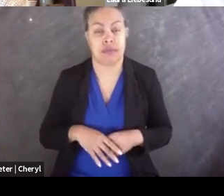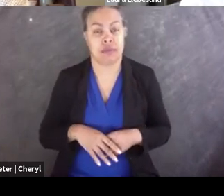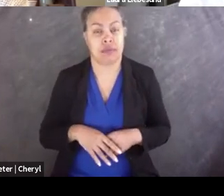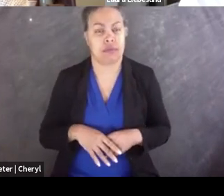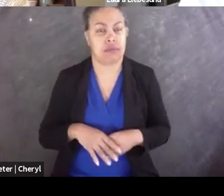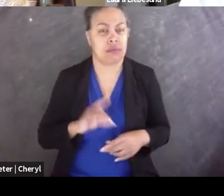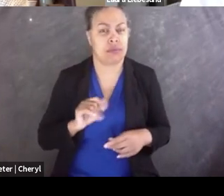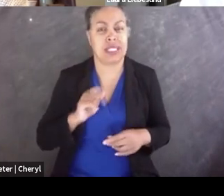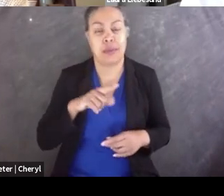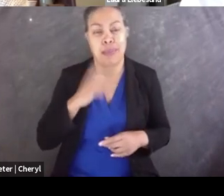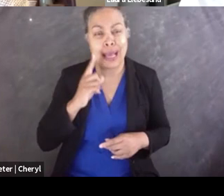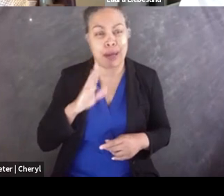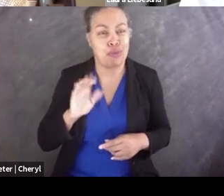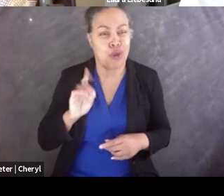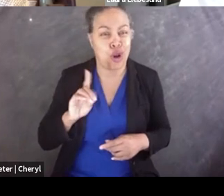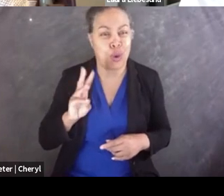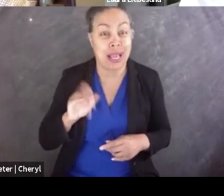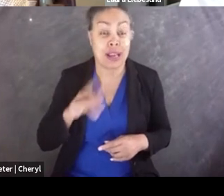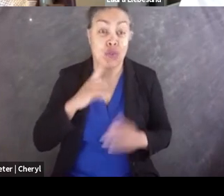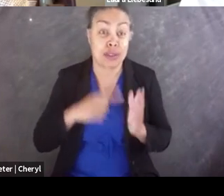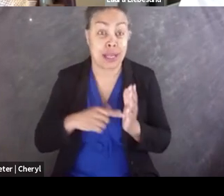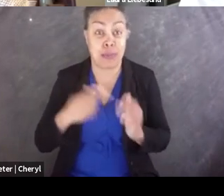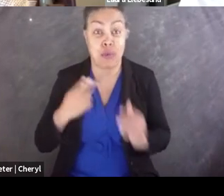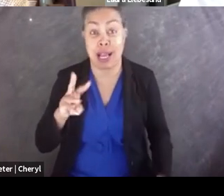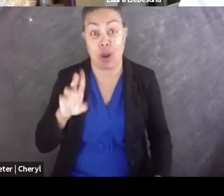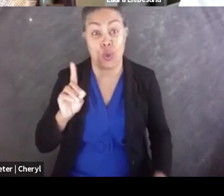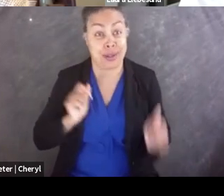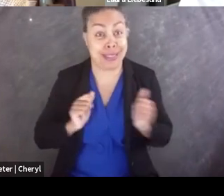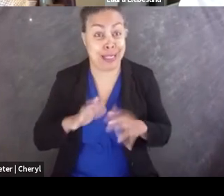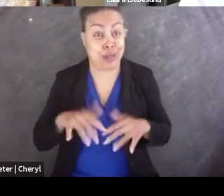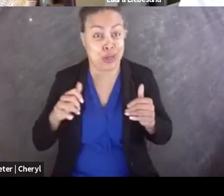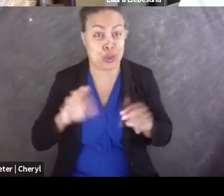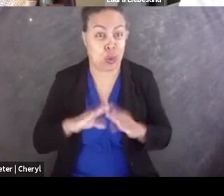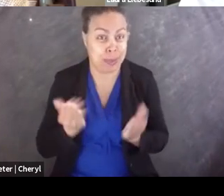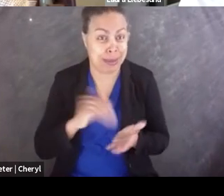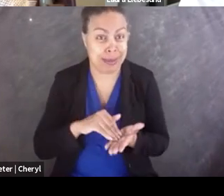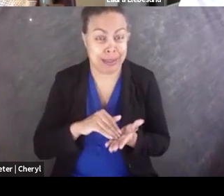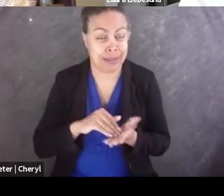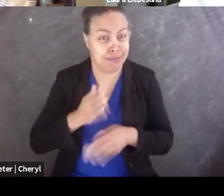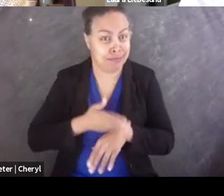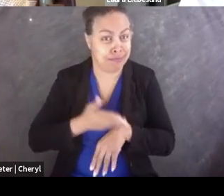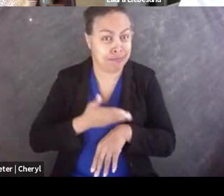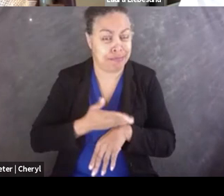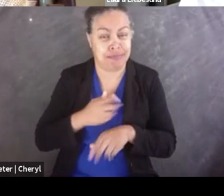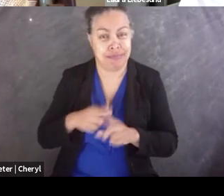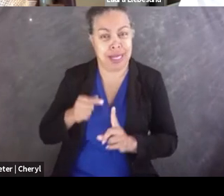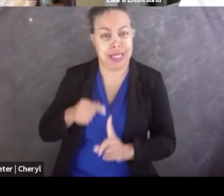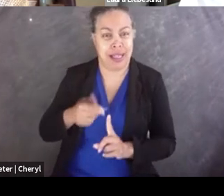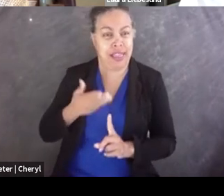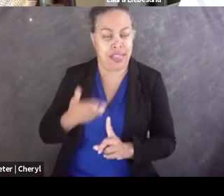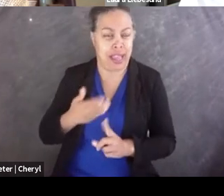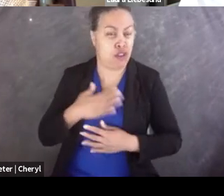of the Black Broadway. So the Howard Theater now has been restored and is an integral part of the city's